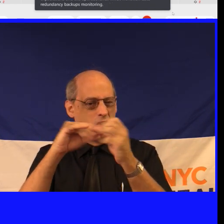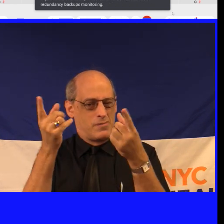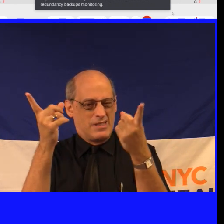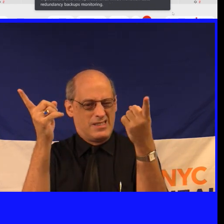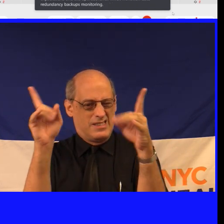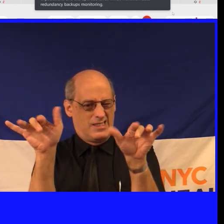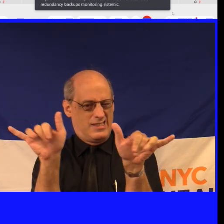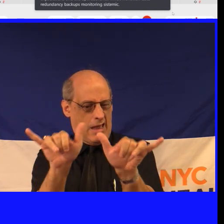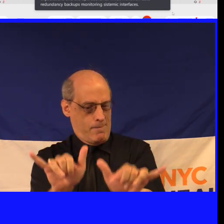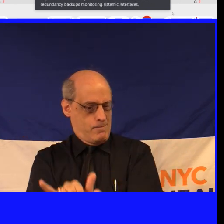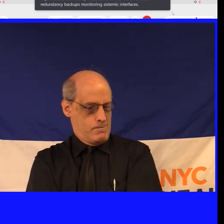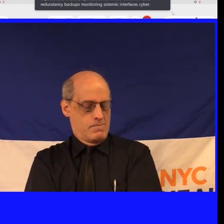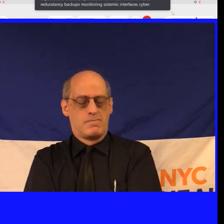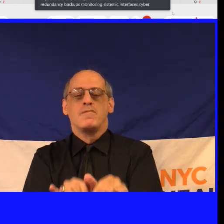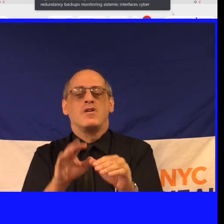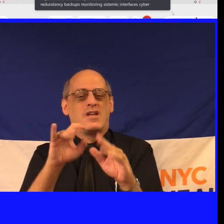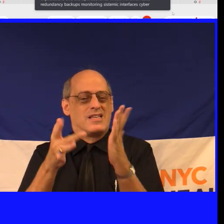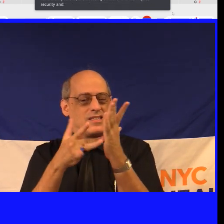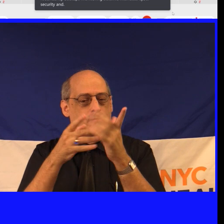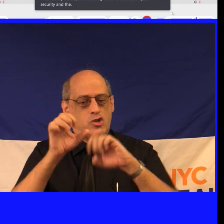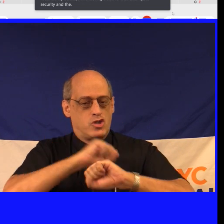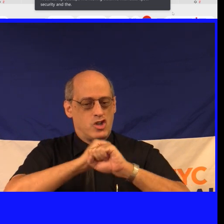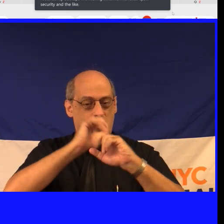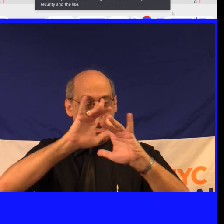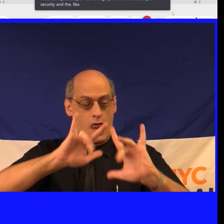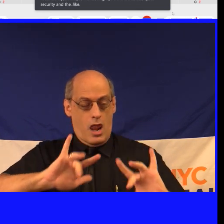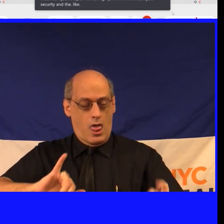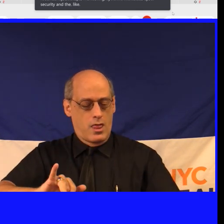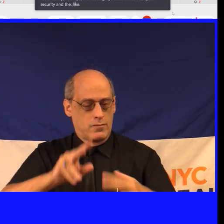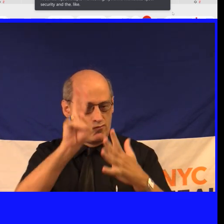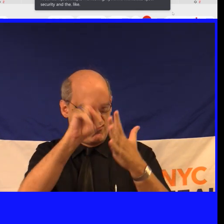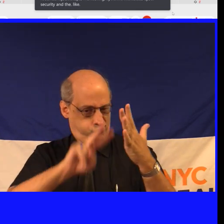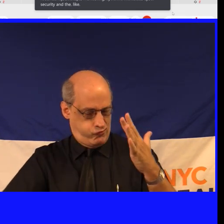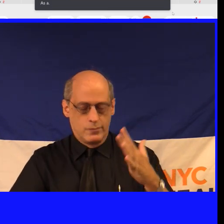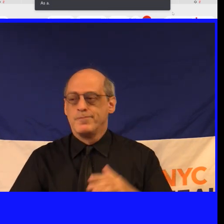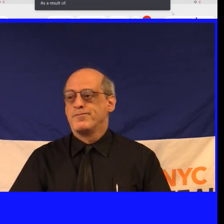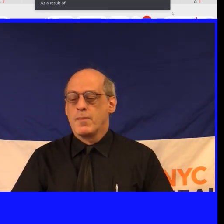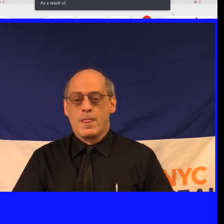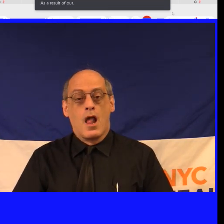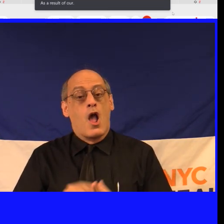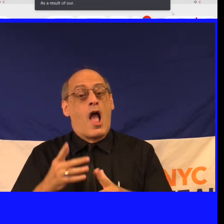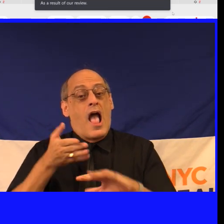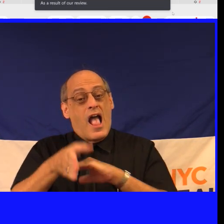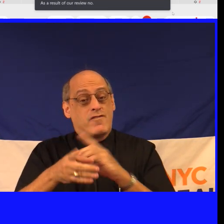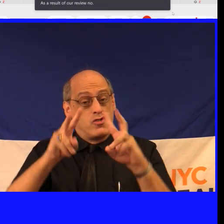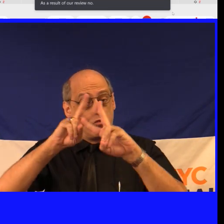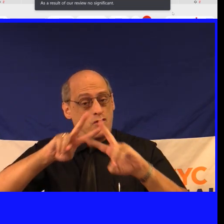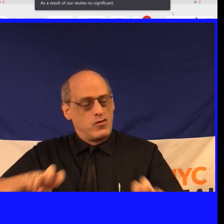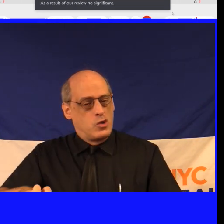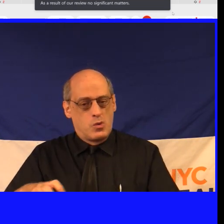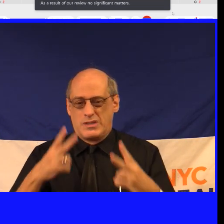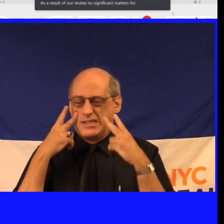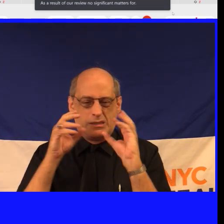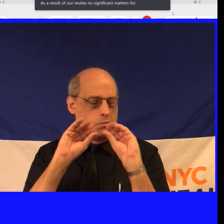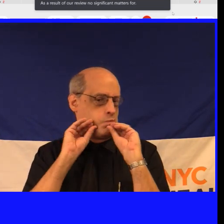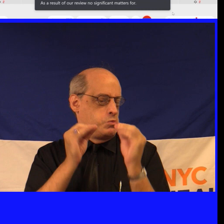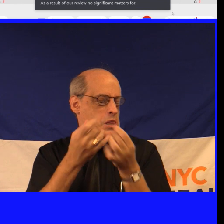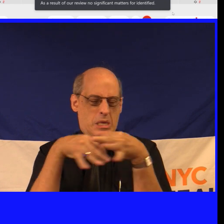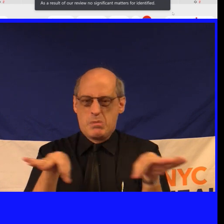systemic interfaces, cybersecurity, and the like. As a result of our review, no significant matters were